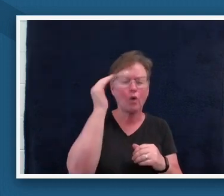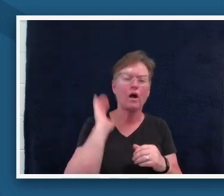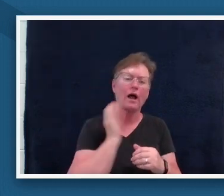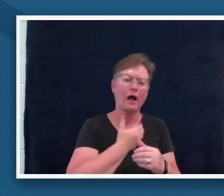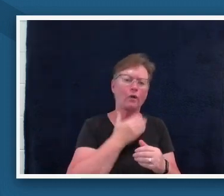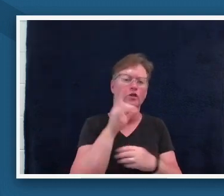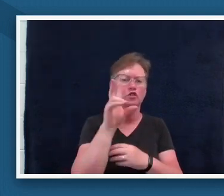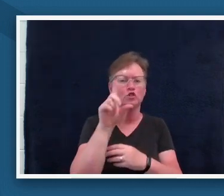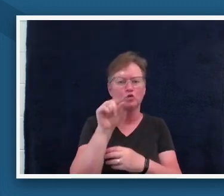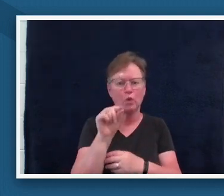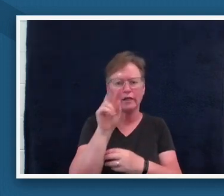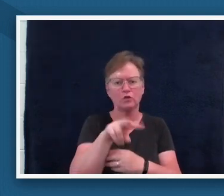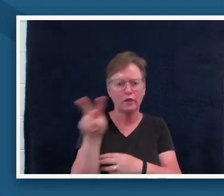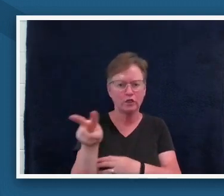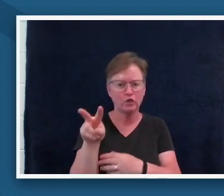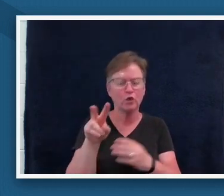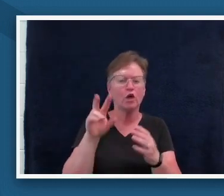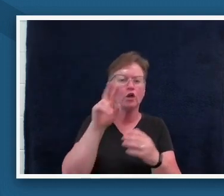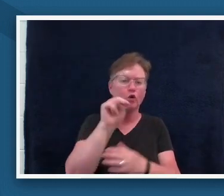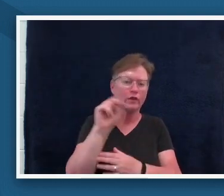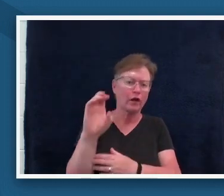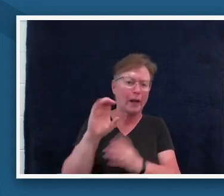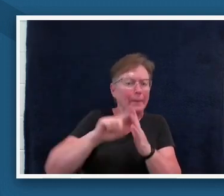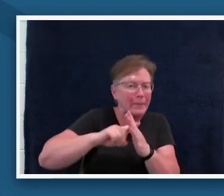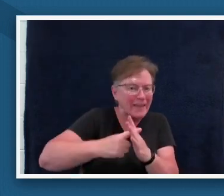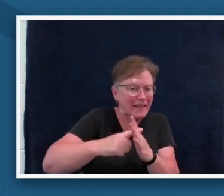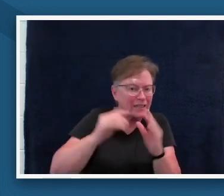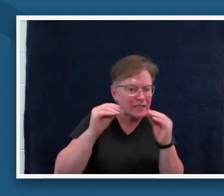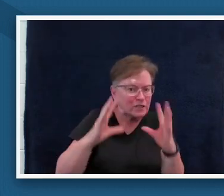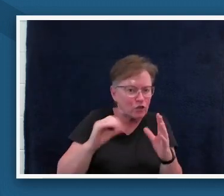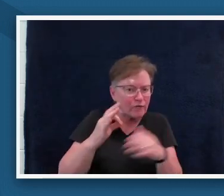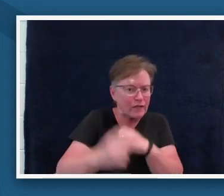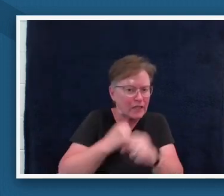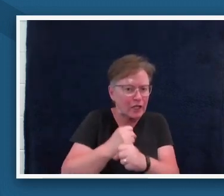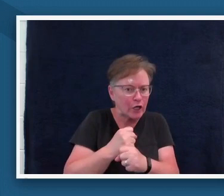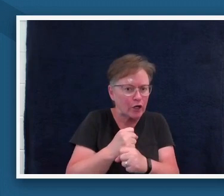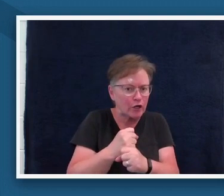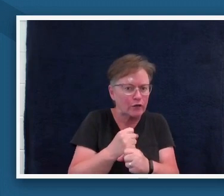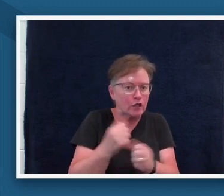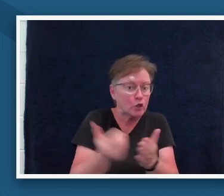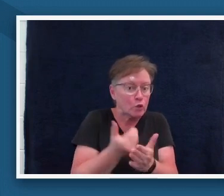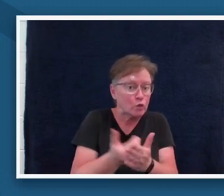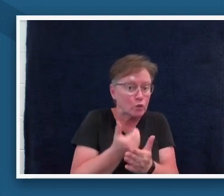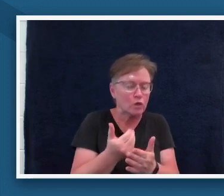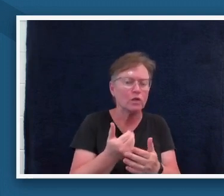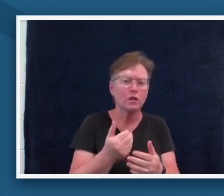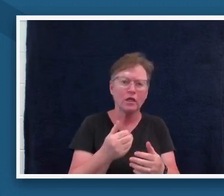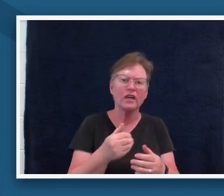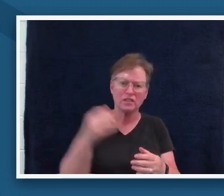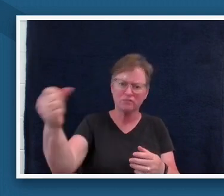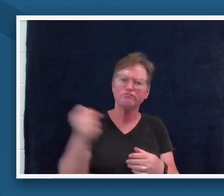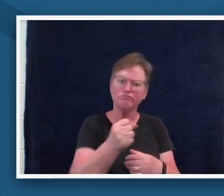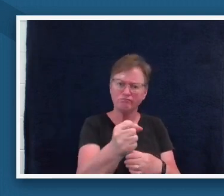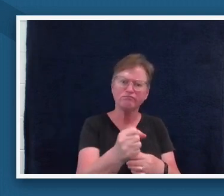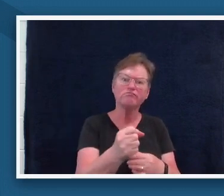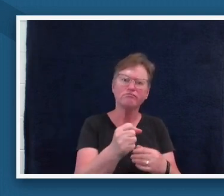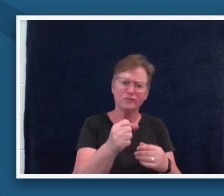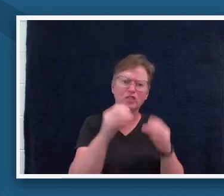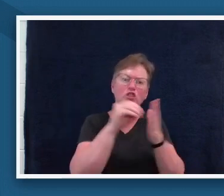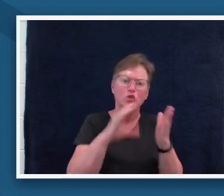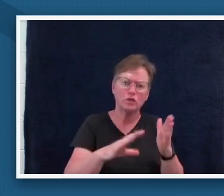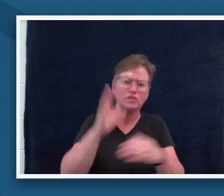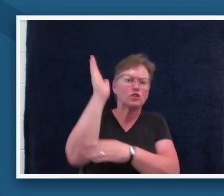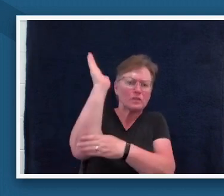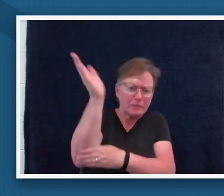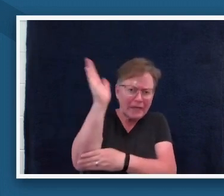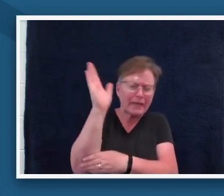North Carolina Beginning Teacher of the Year has had some of his students speak at board meetings and use their voice